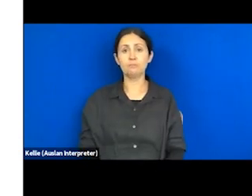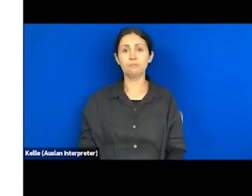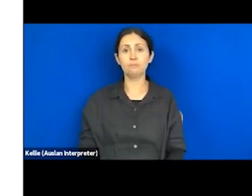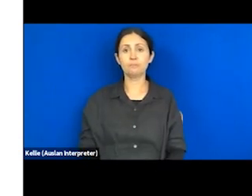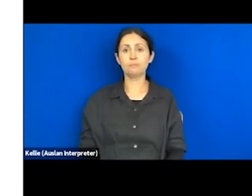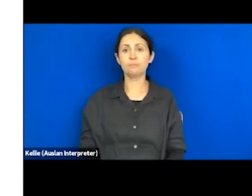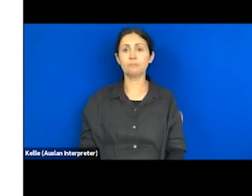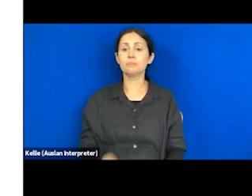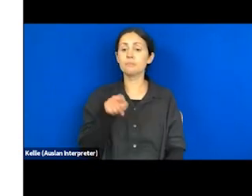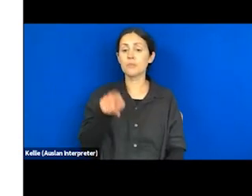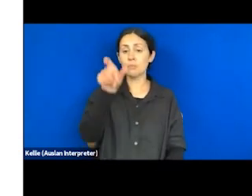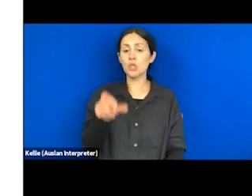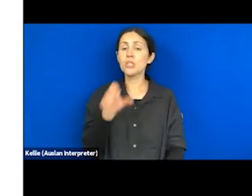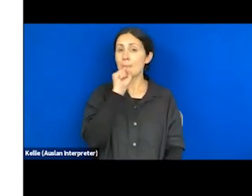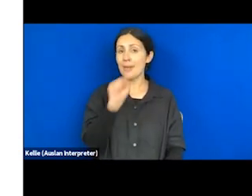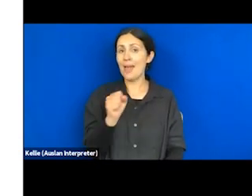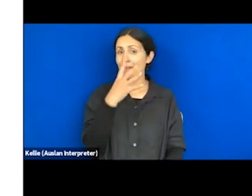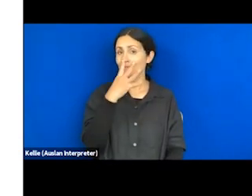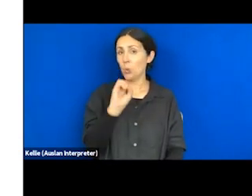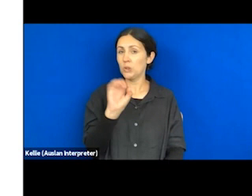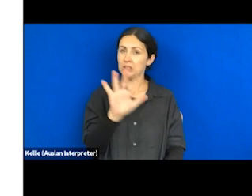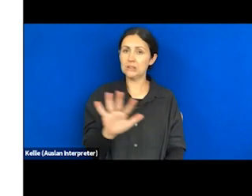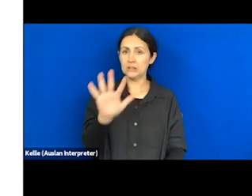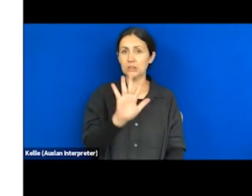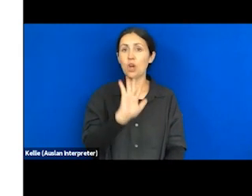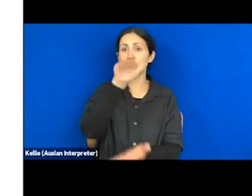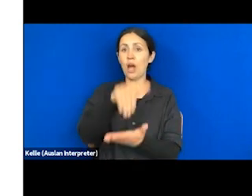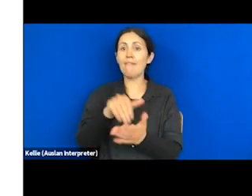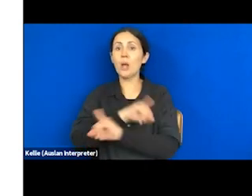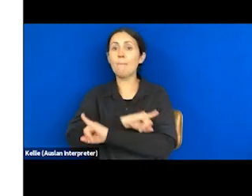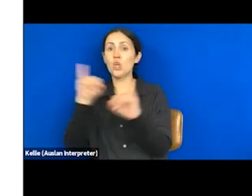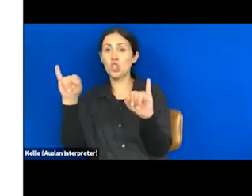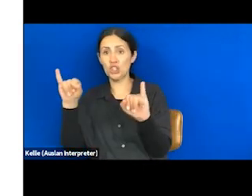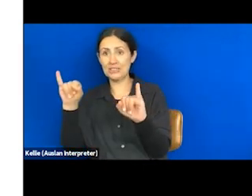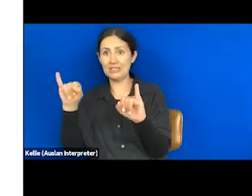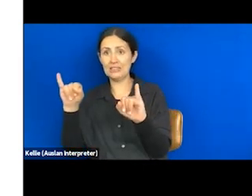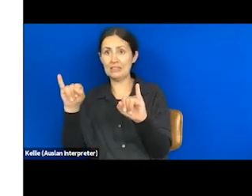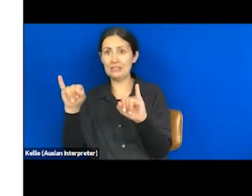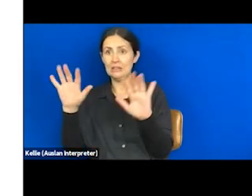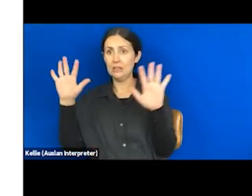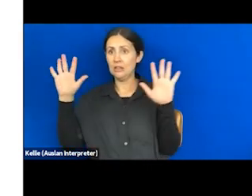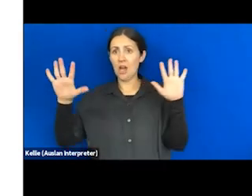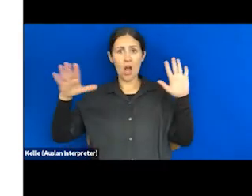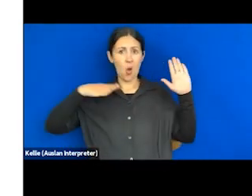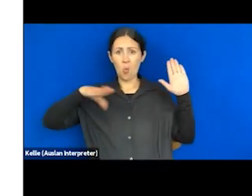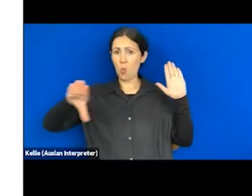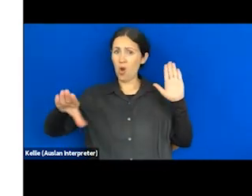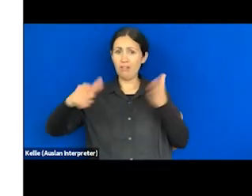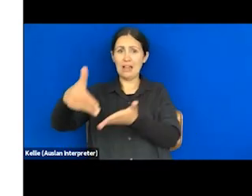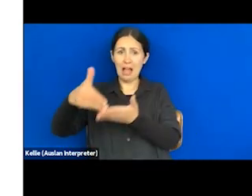Our participant was a male in his 40s who presented to our emergency department in crisis, requesting a detox from